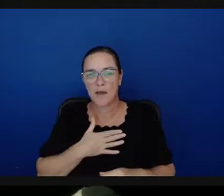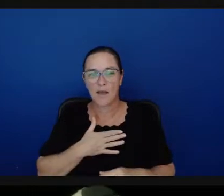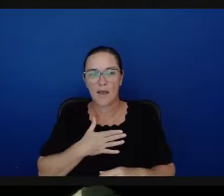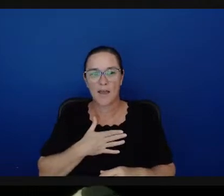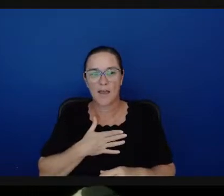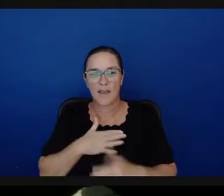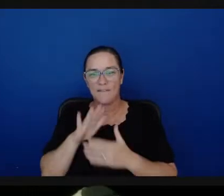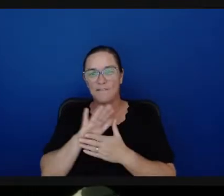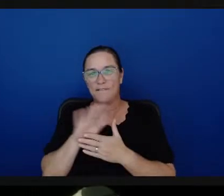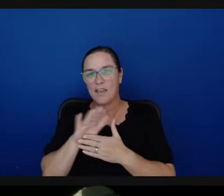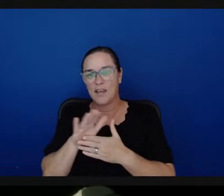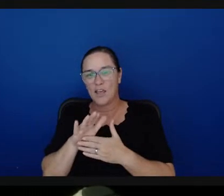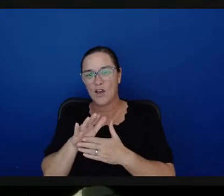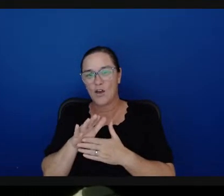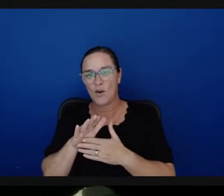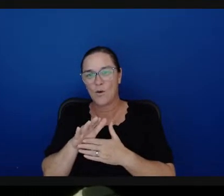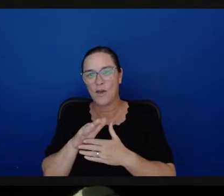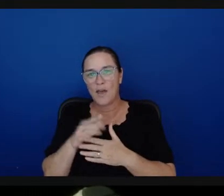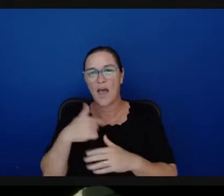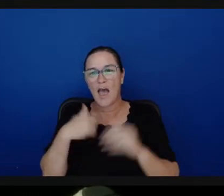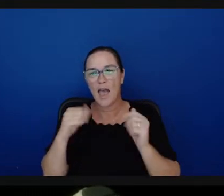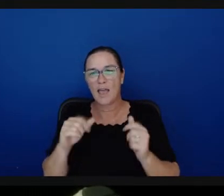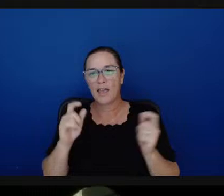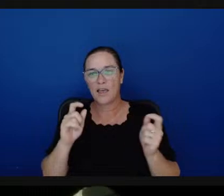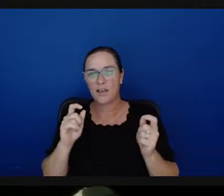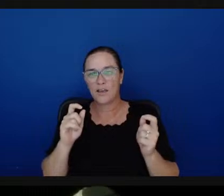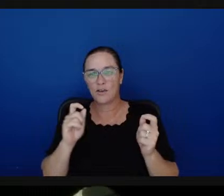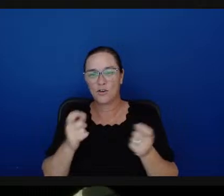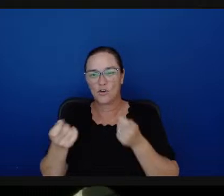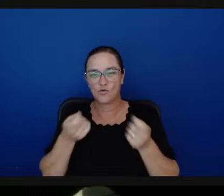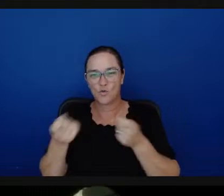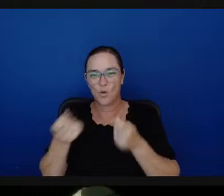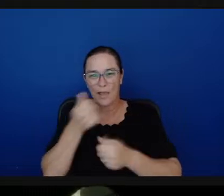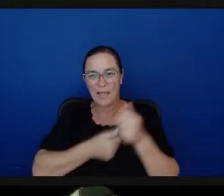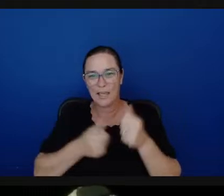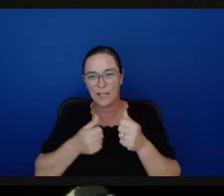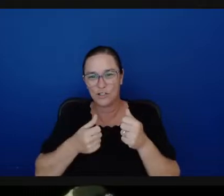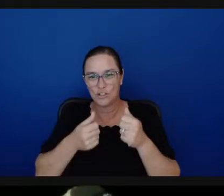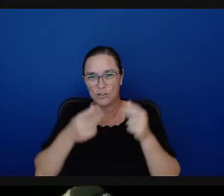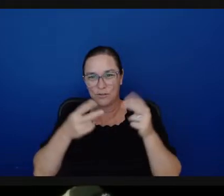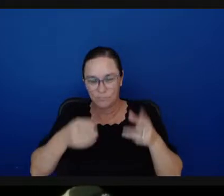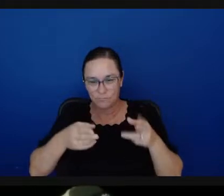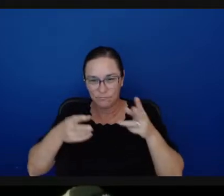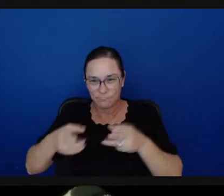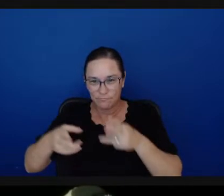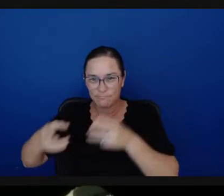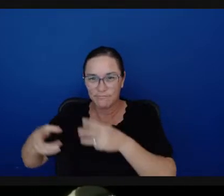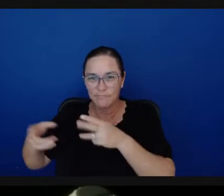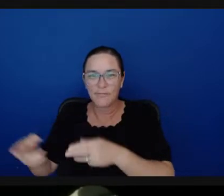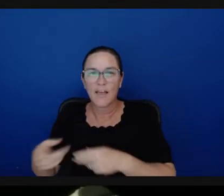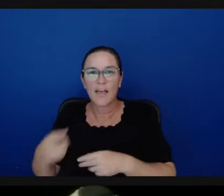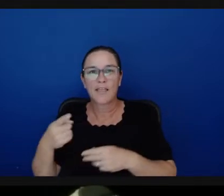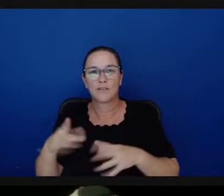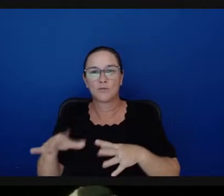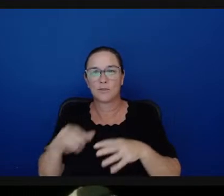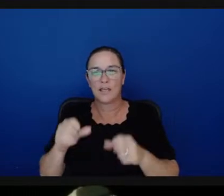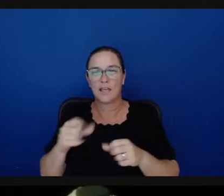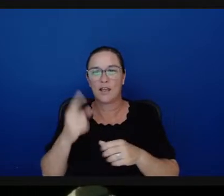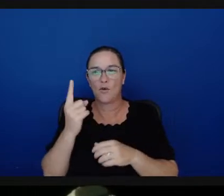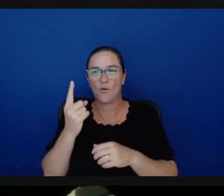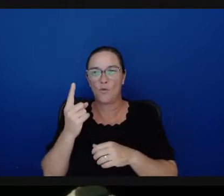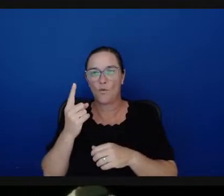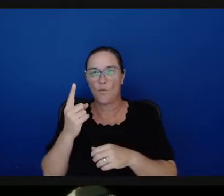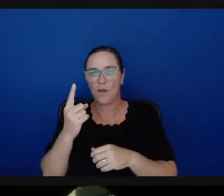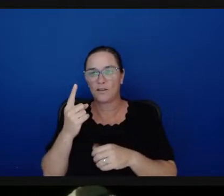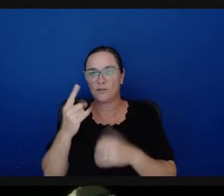video player where I can actually control frame by frame. And here we are. This image was taken at 1 p.m. today. And I'm just going to compare it